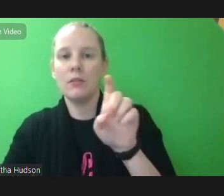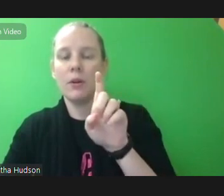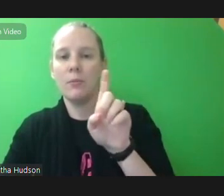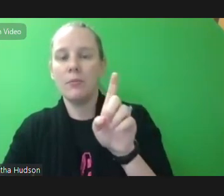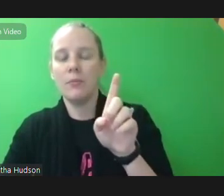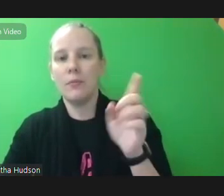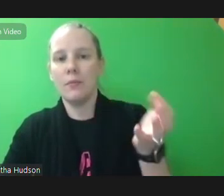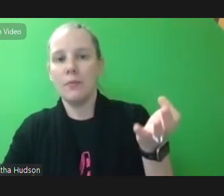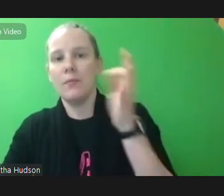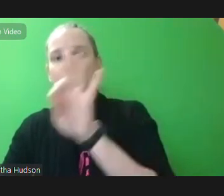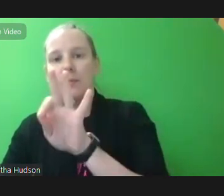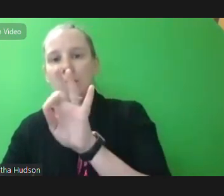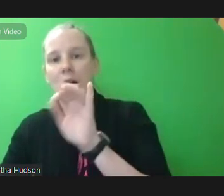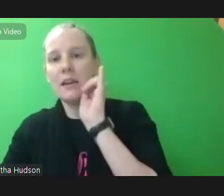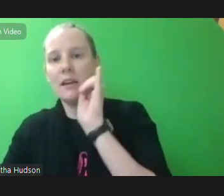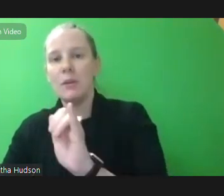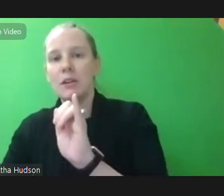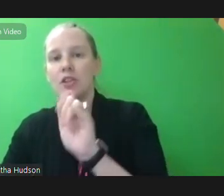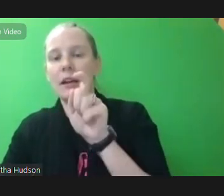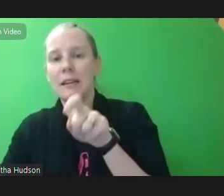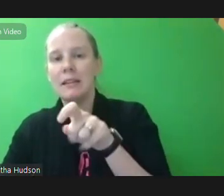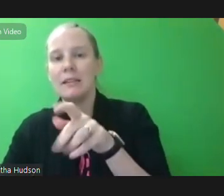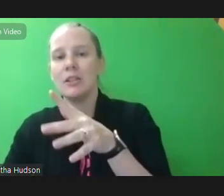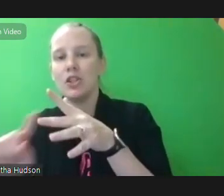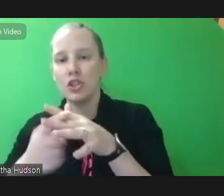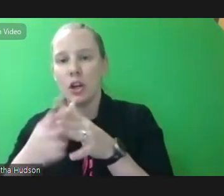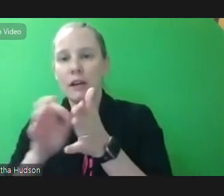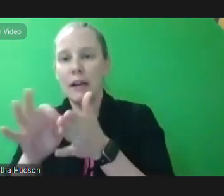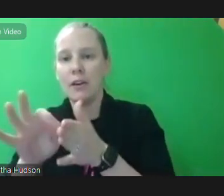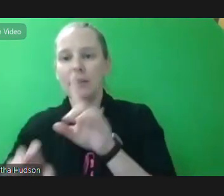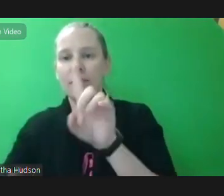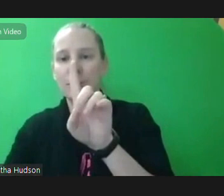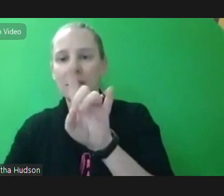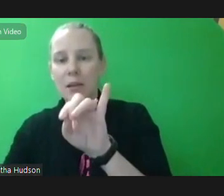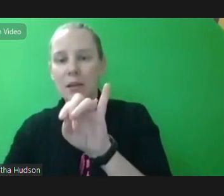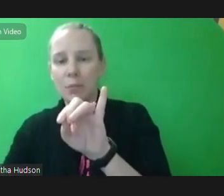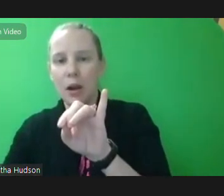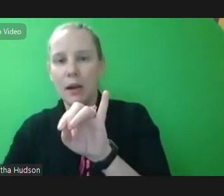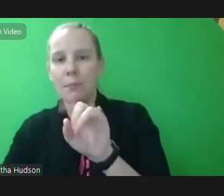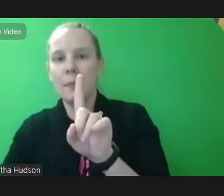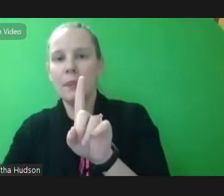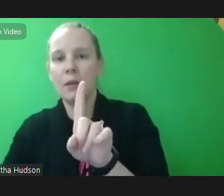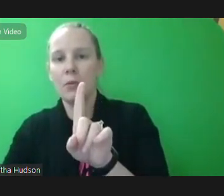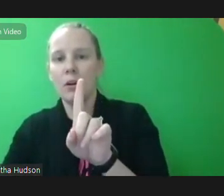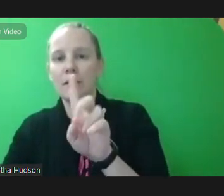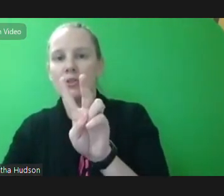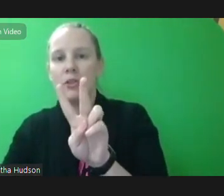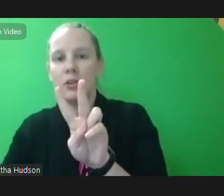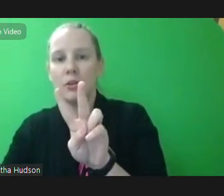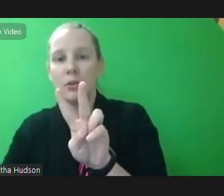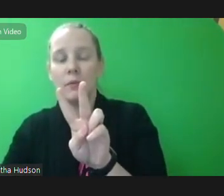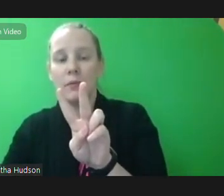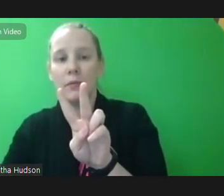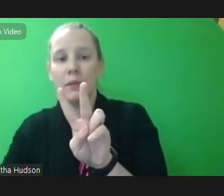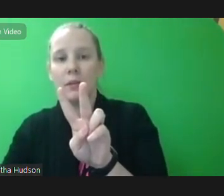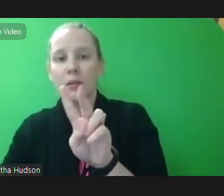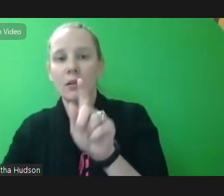So from my image, I need to start counting from D prime. 1,